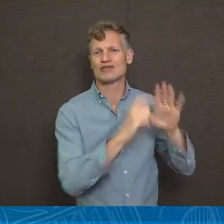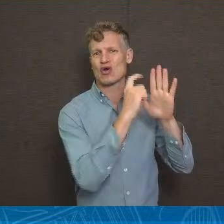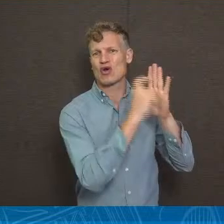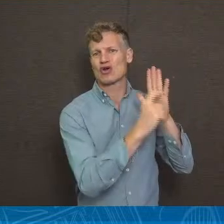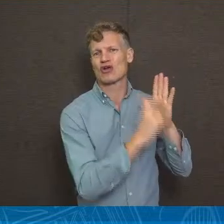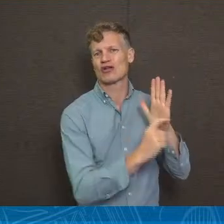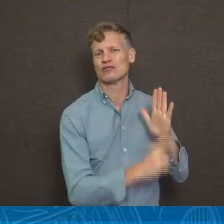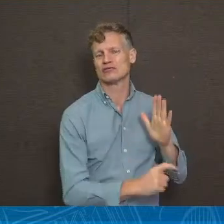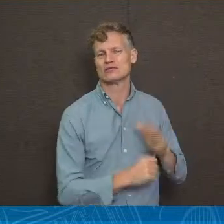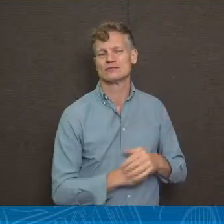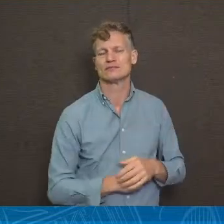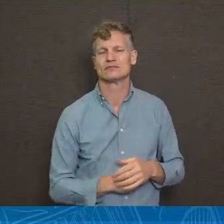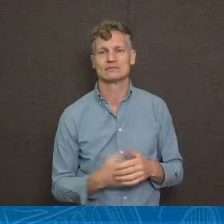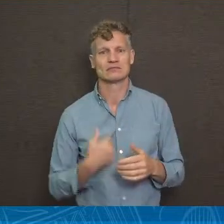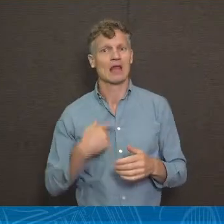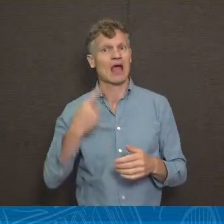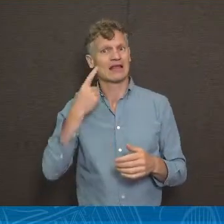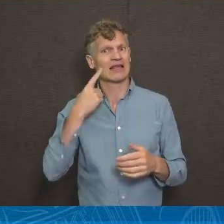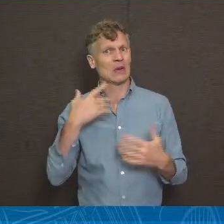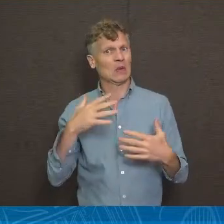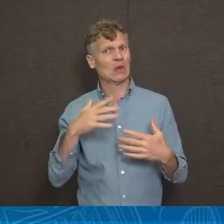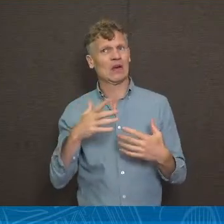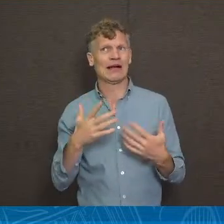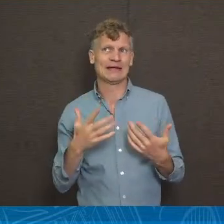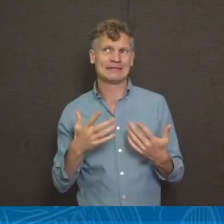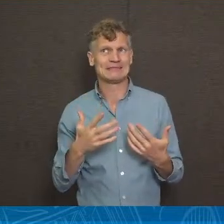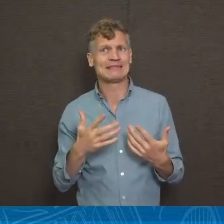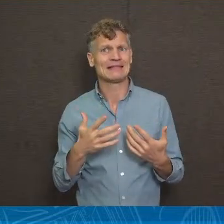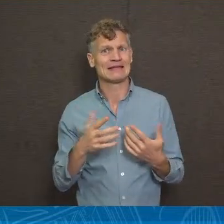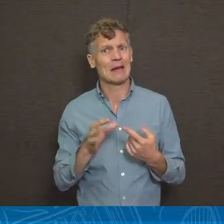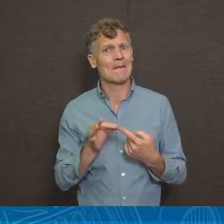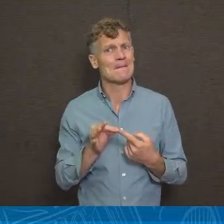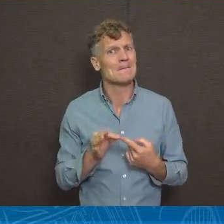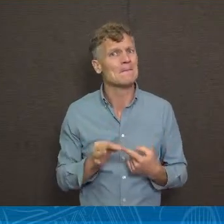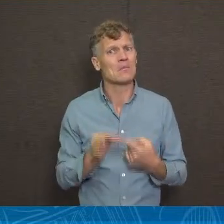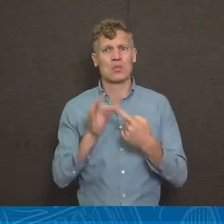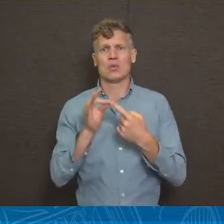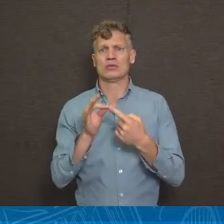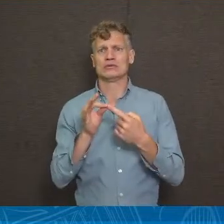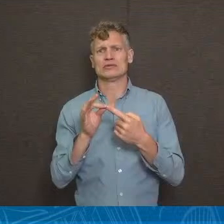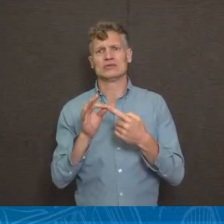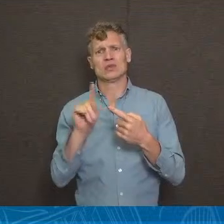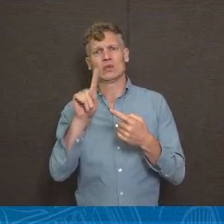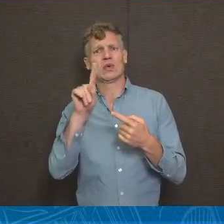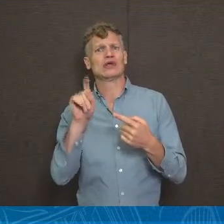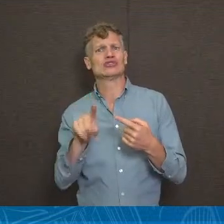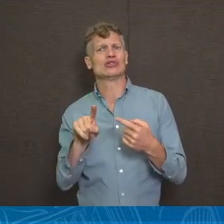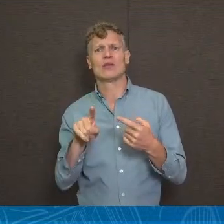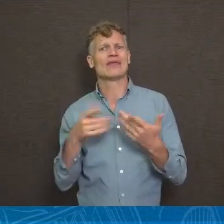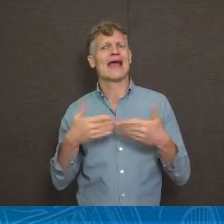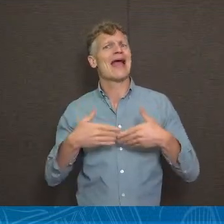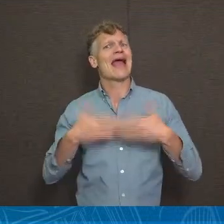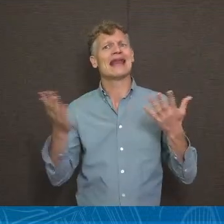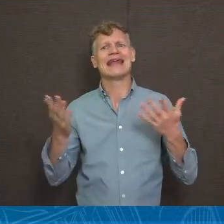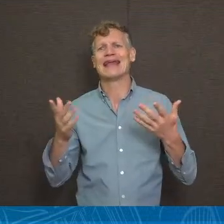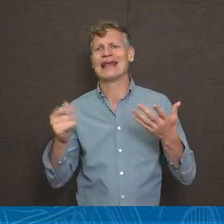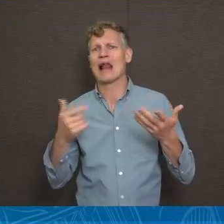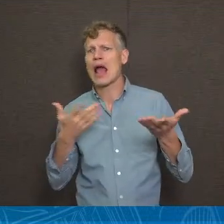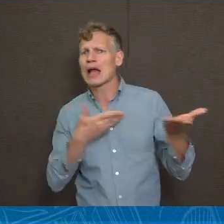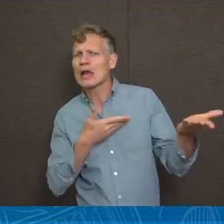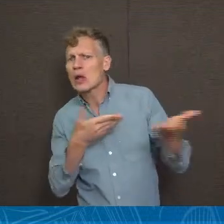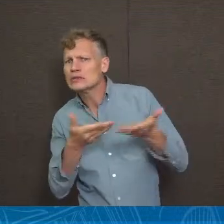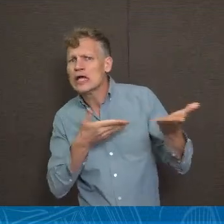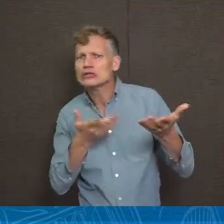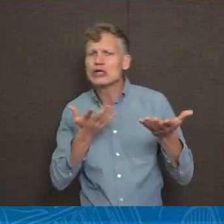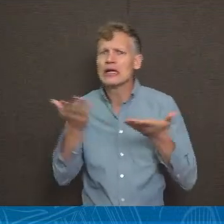the quintessential question, or dilemma rather, in multilateral negotiations. That is, the tension between what is